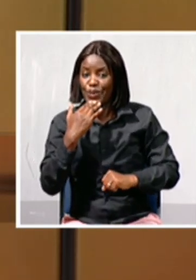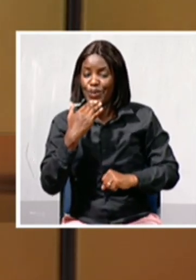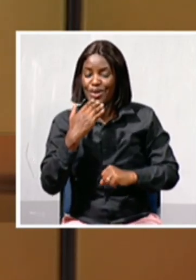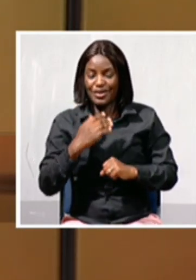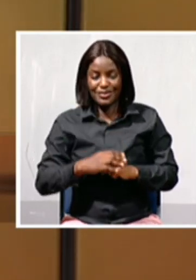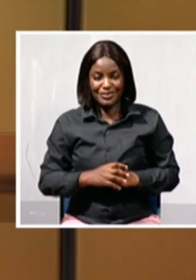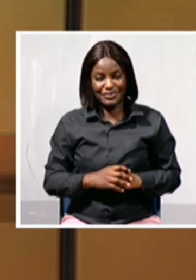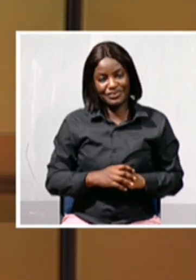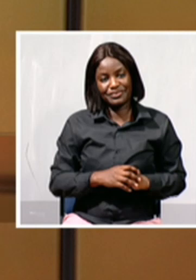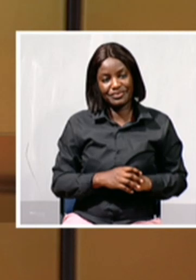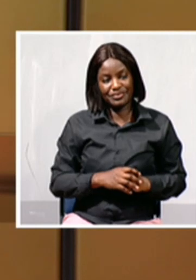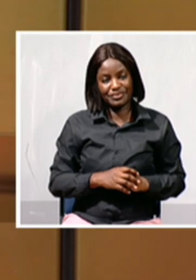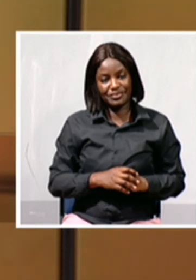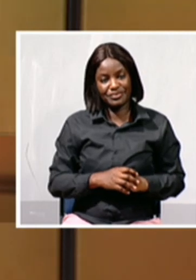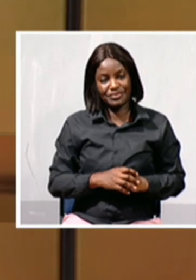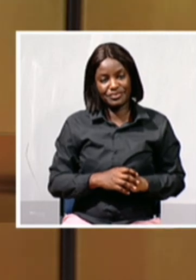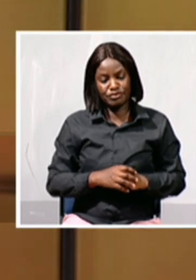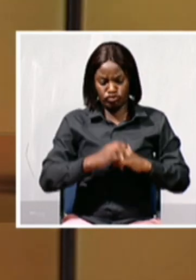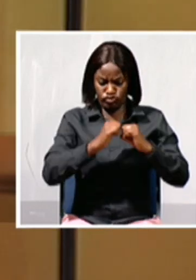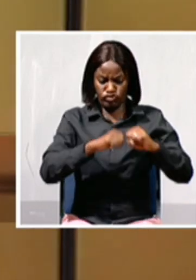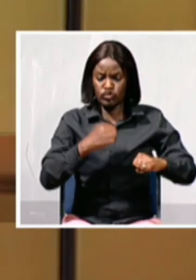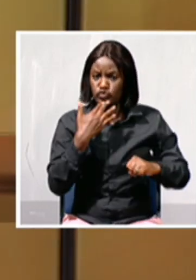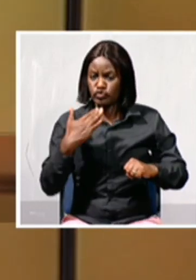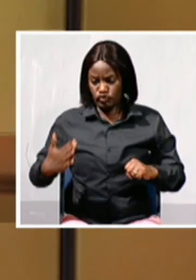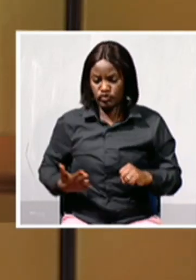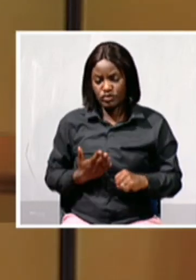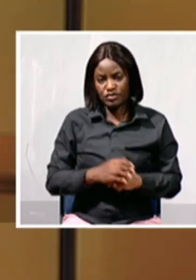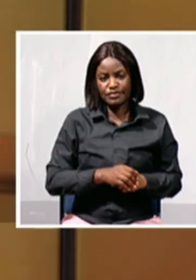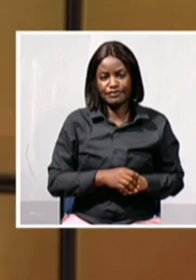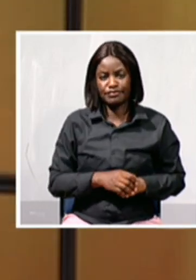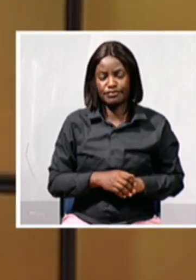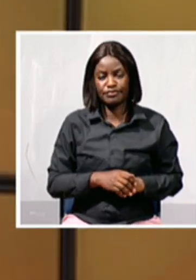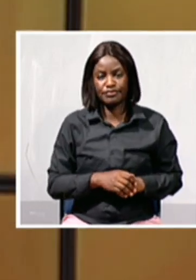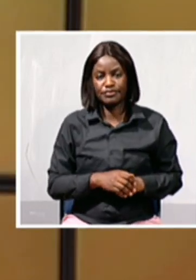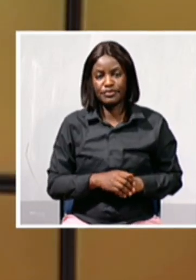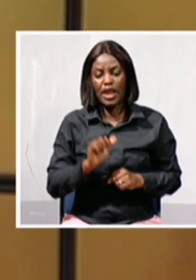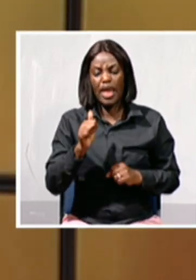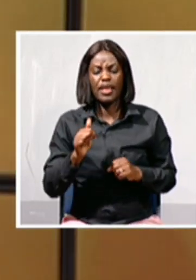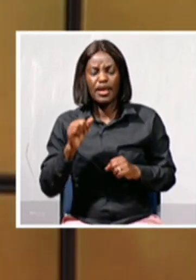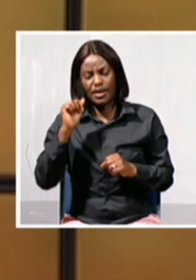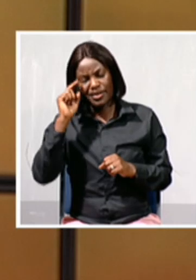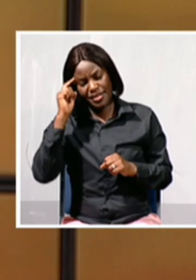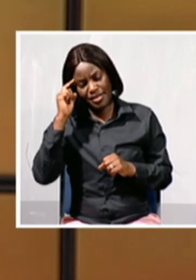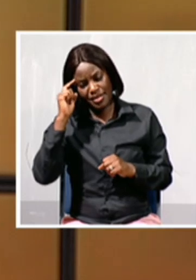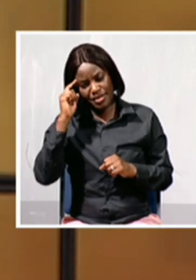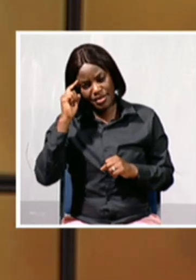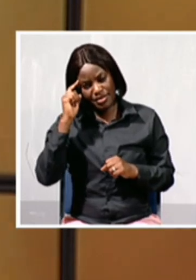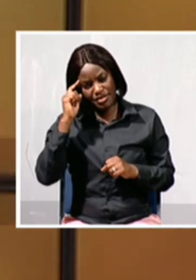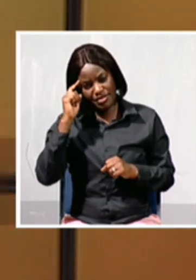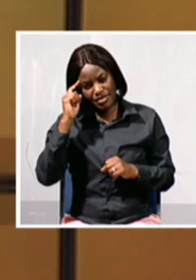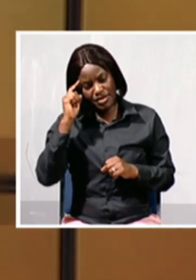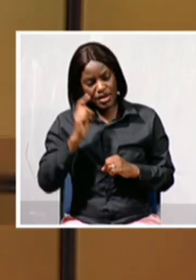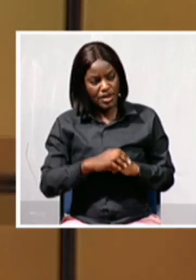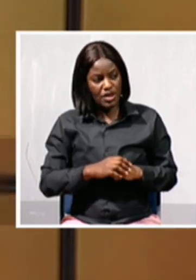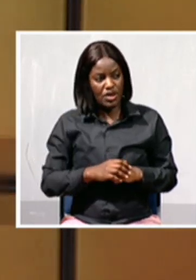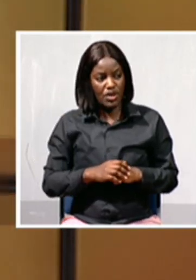voice to your choice. The other thing that I just want to reiterate on is that we